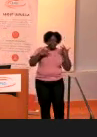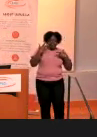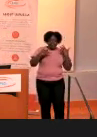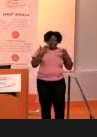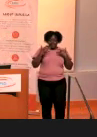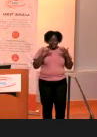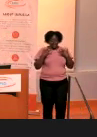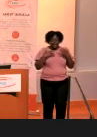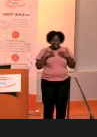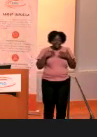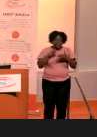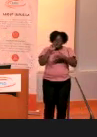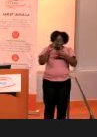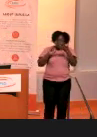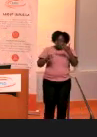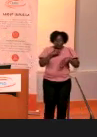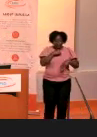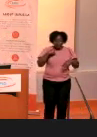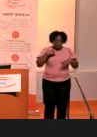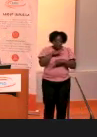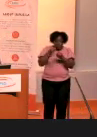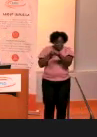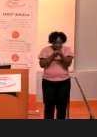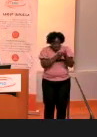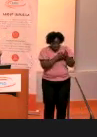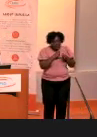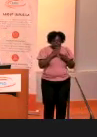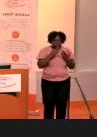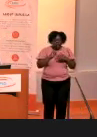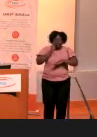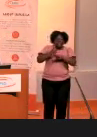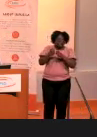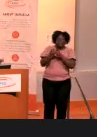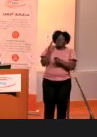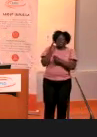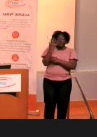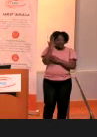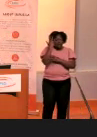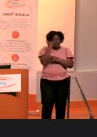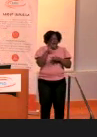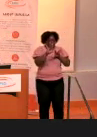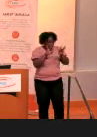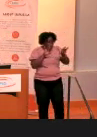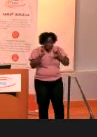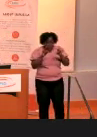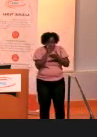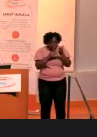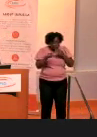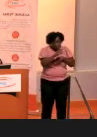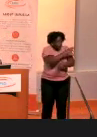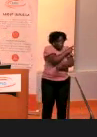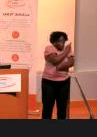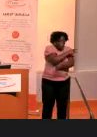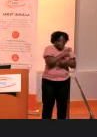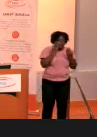all to a few members of our Patient Advocacy Panel. We created this panel last year with a select group of patients,